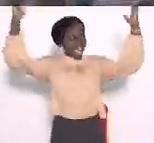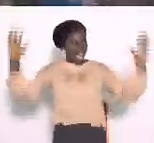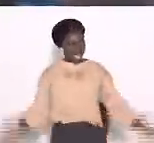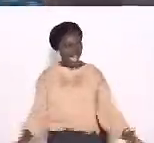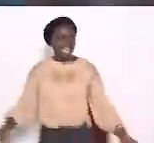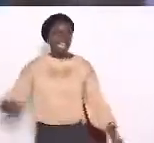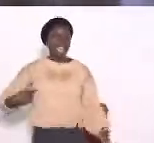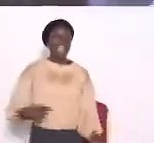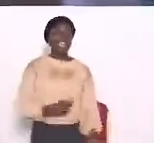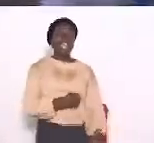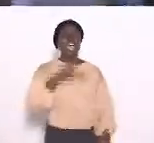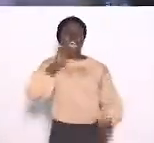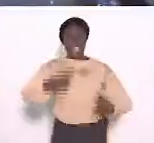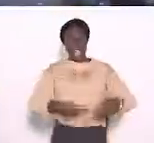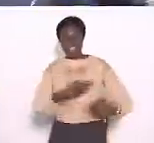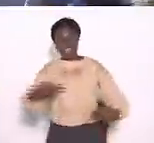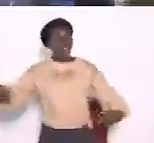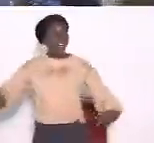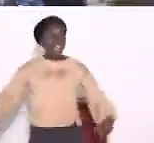a